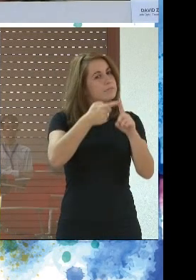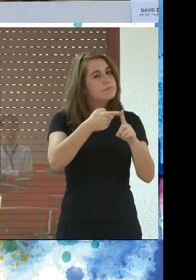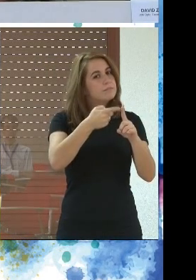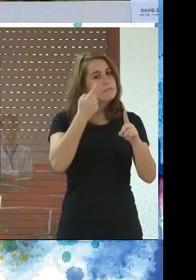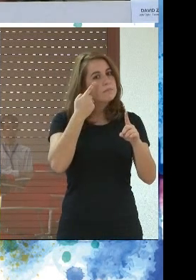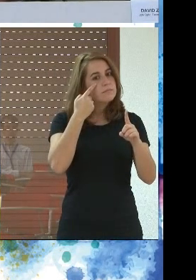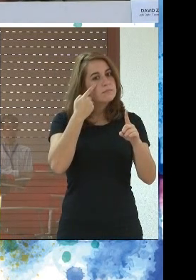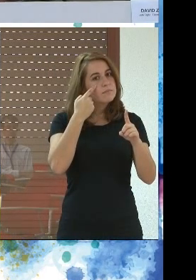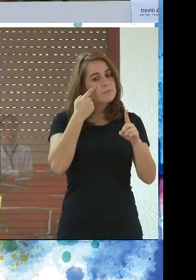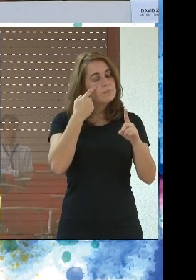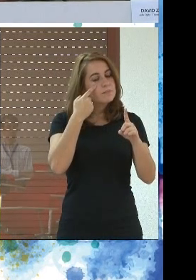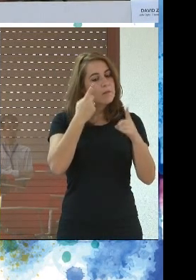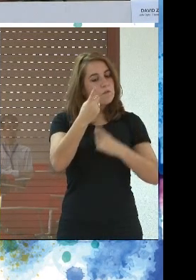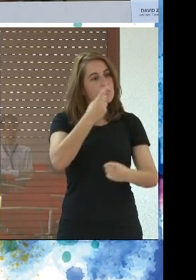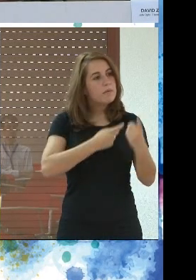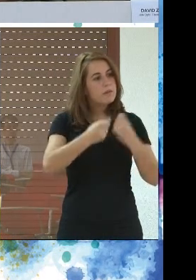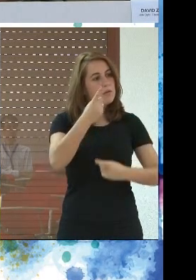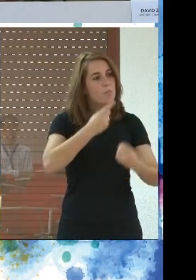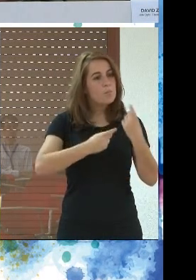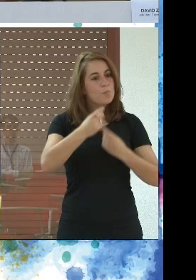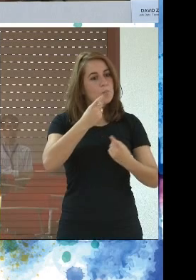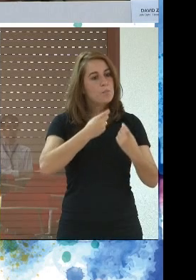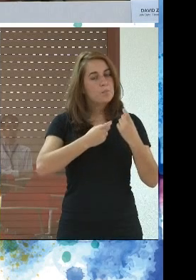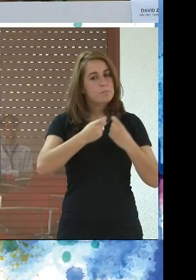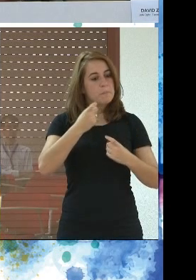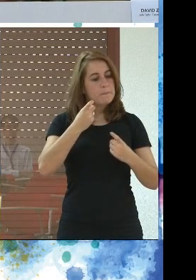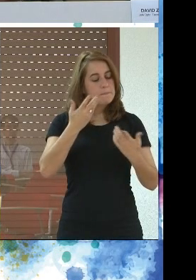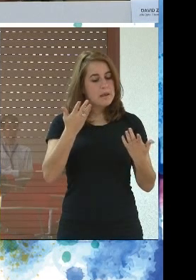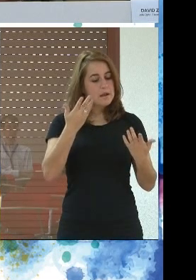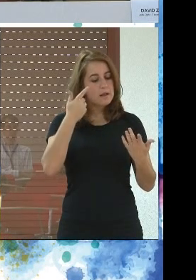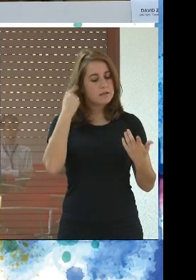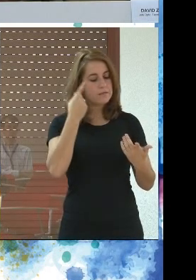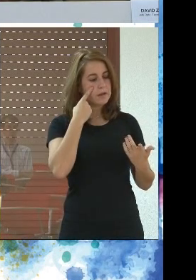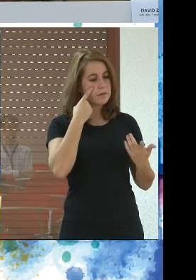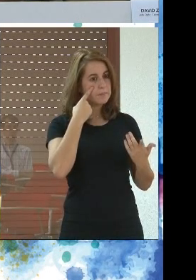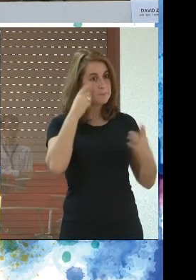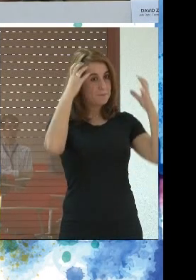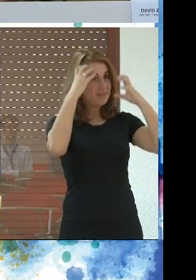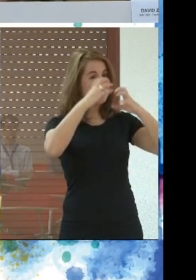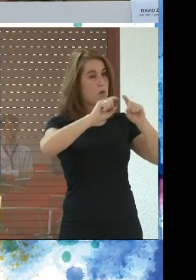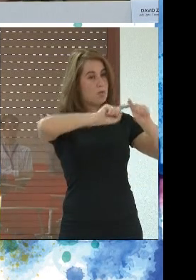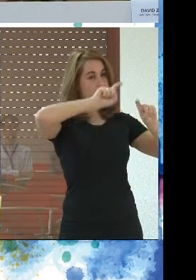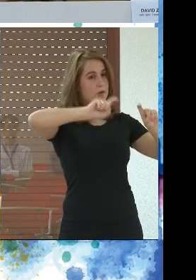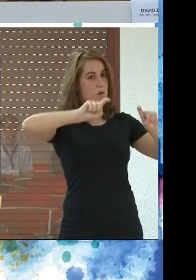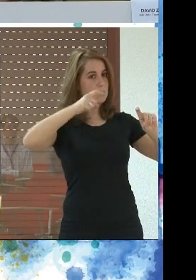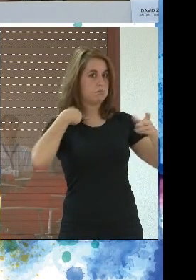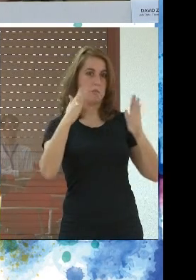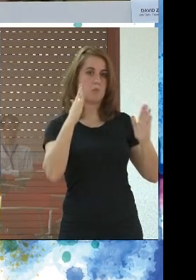characteristics, is aimed at obtaining certain information which identifies